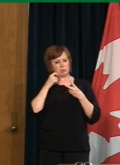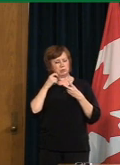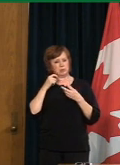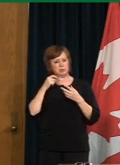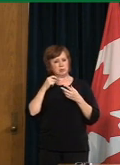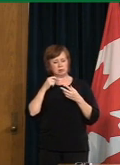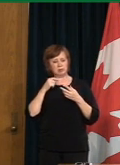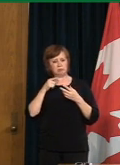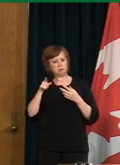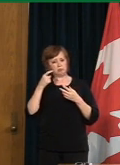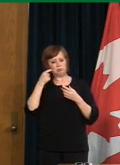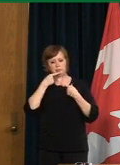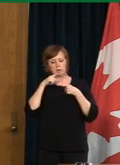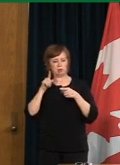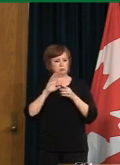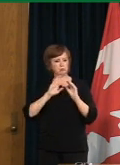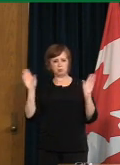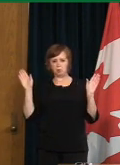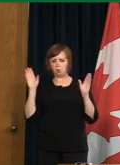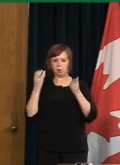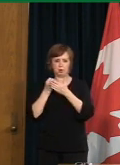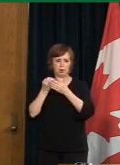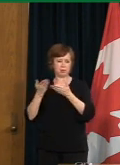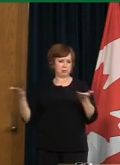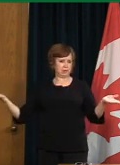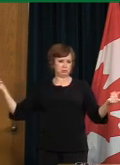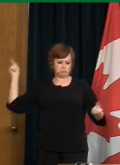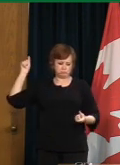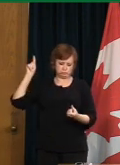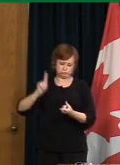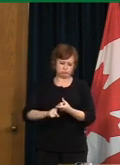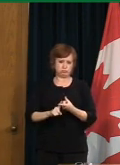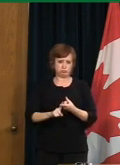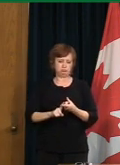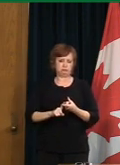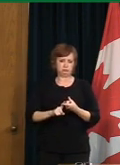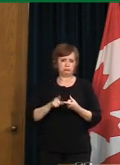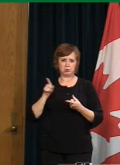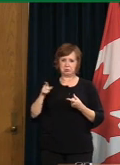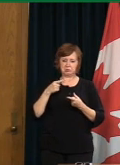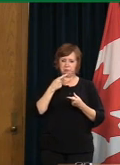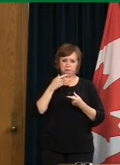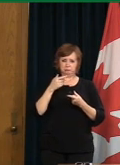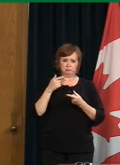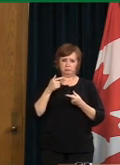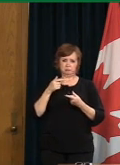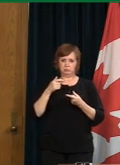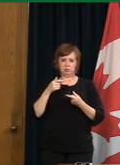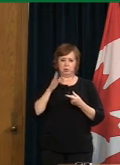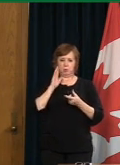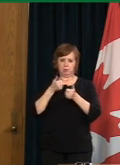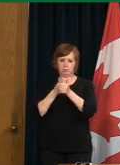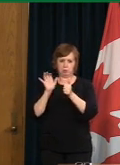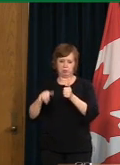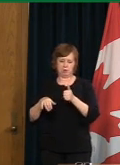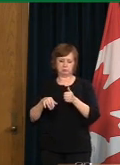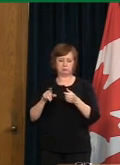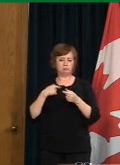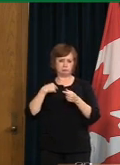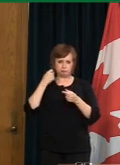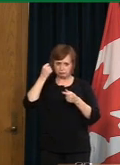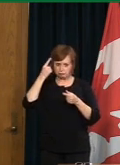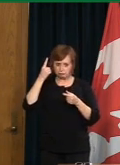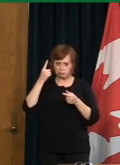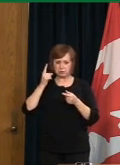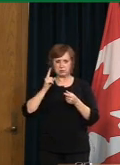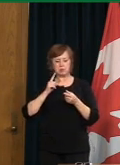but Dr. Shahab said that if there are, if these new measures don't work, then we'll have to look again. How